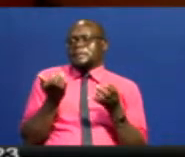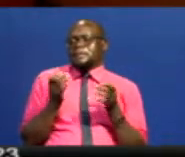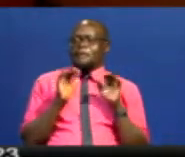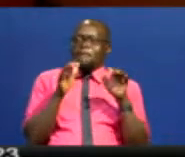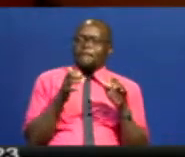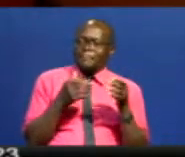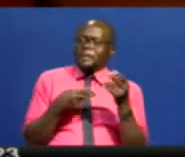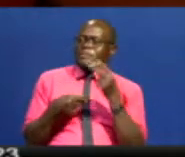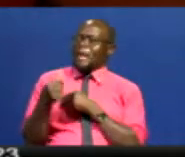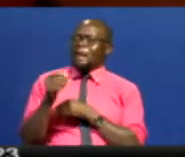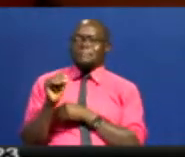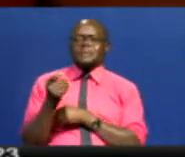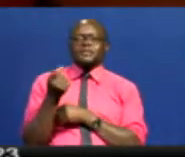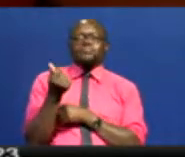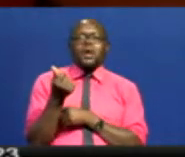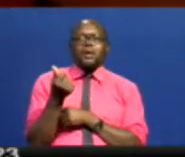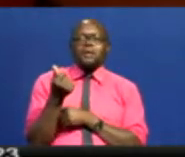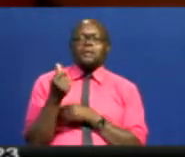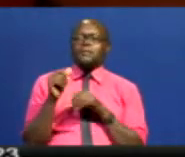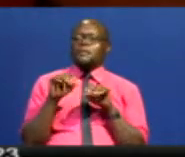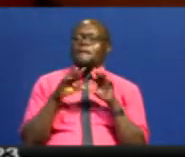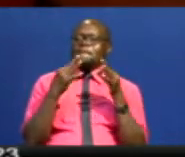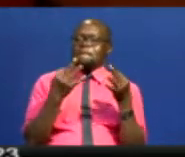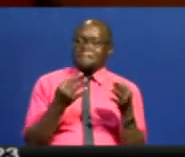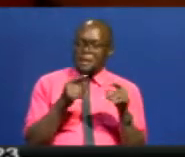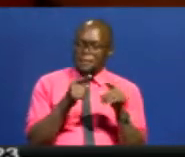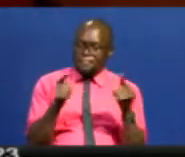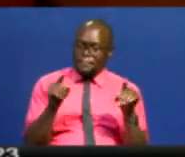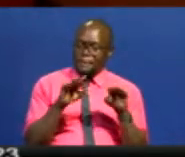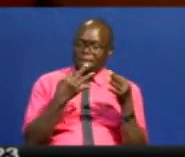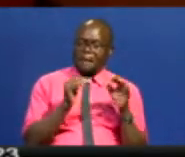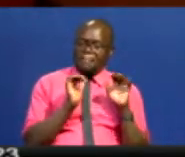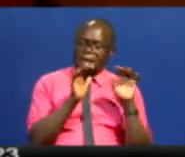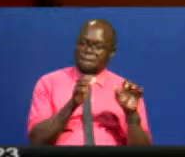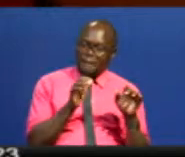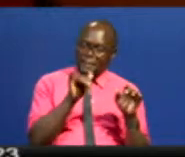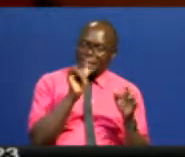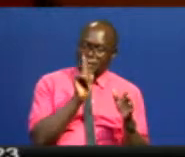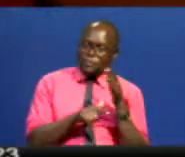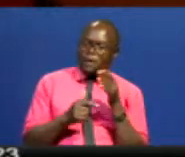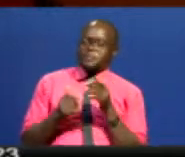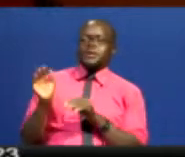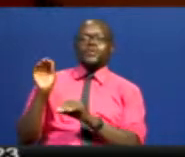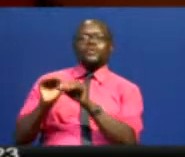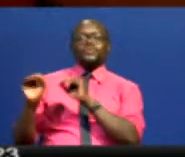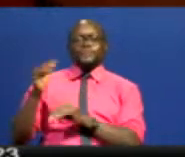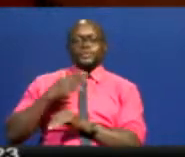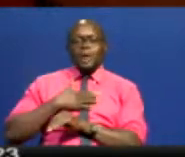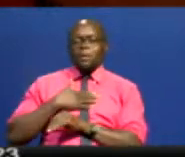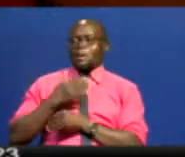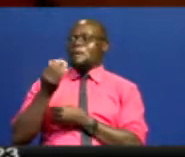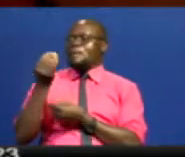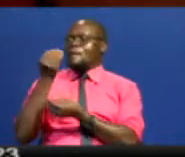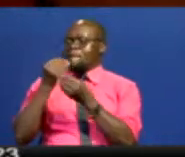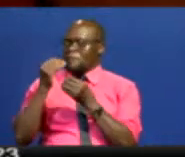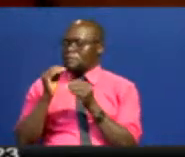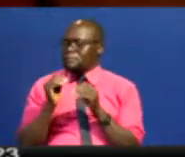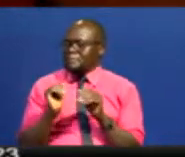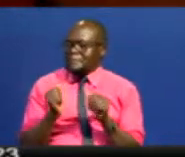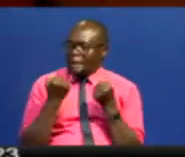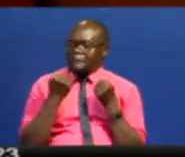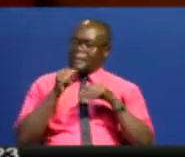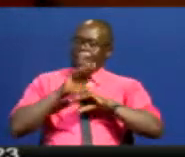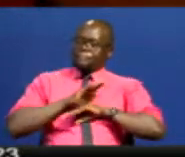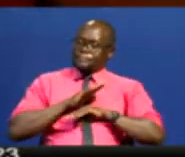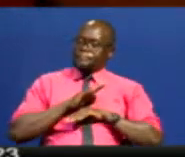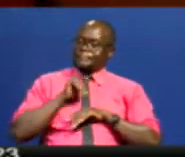this country. The family farming is what is contributing to our food security and